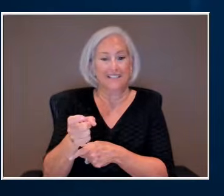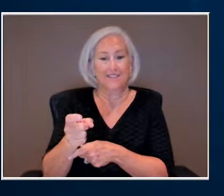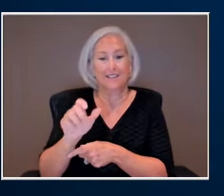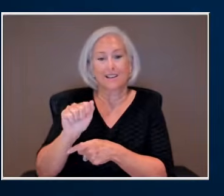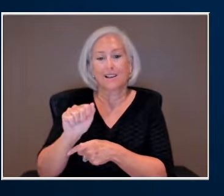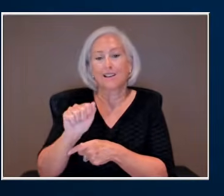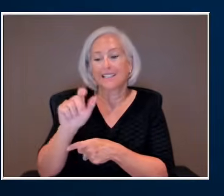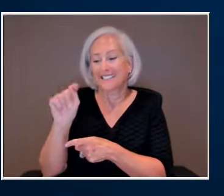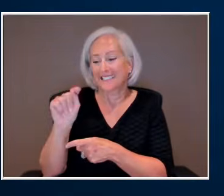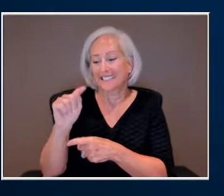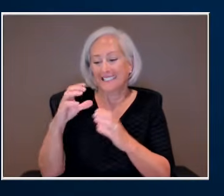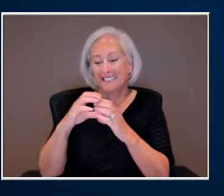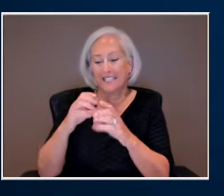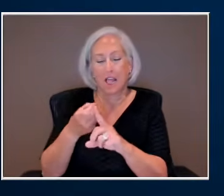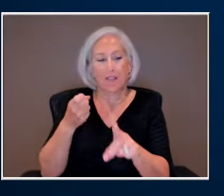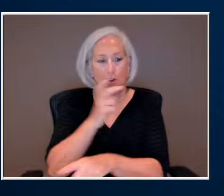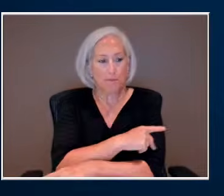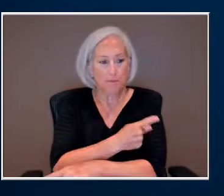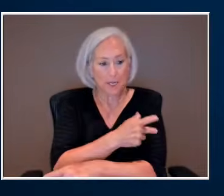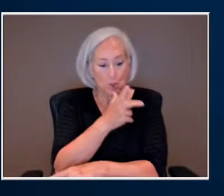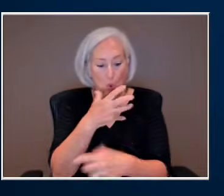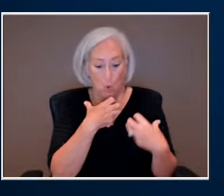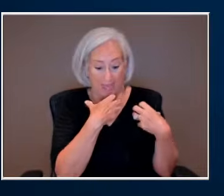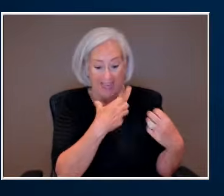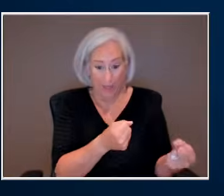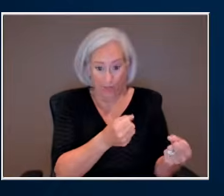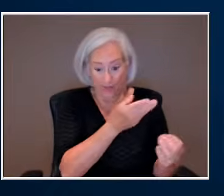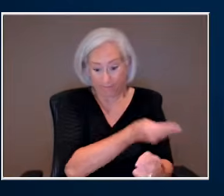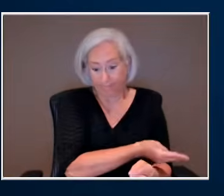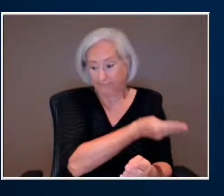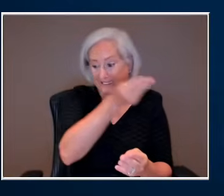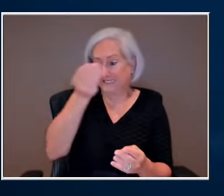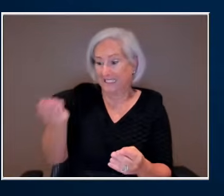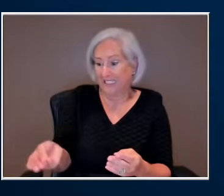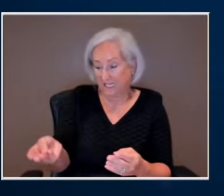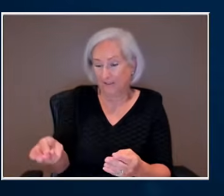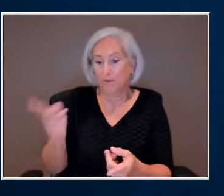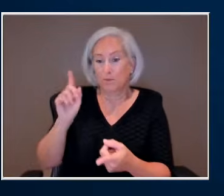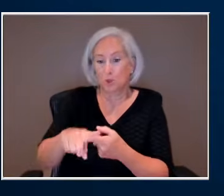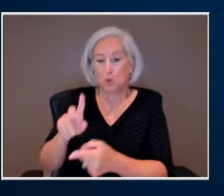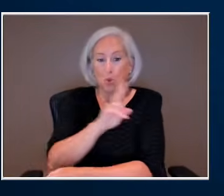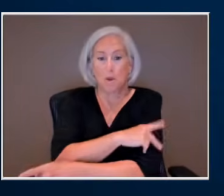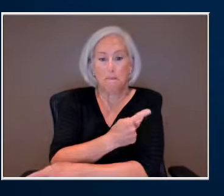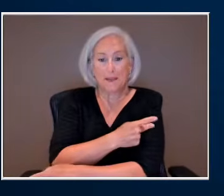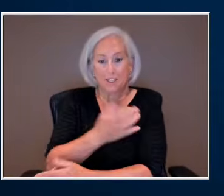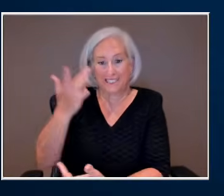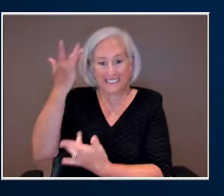from patients who are healthier, and to give instead of taking from the actual patients who are